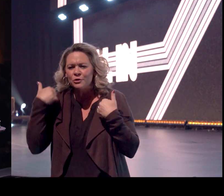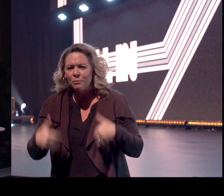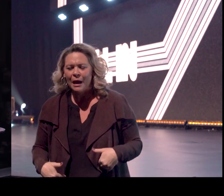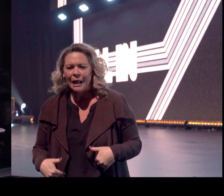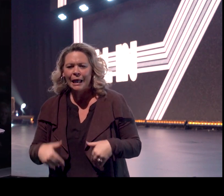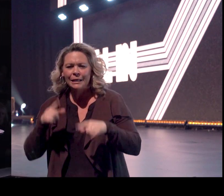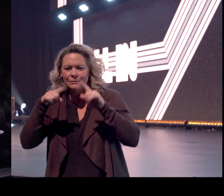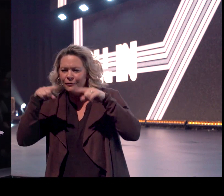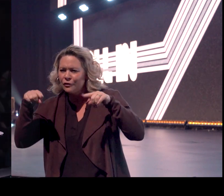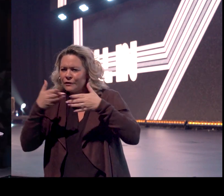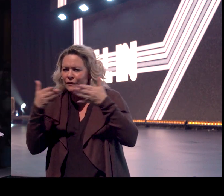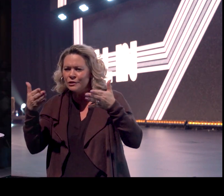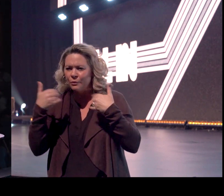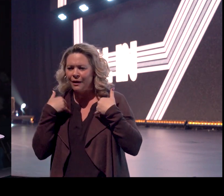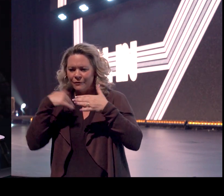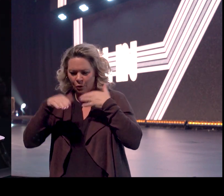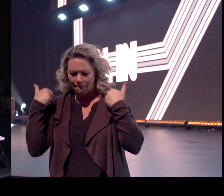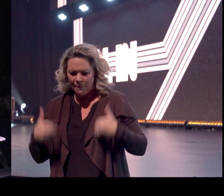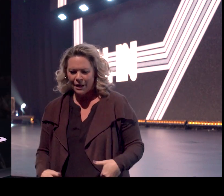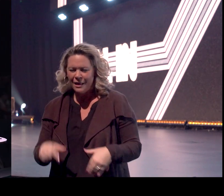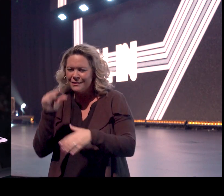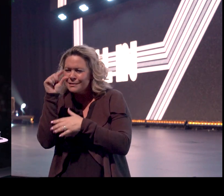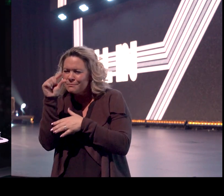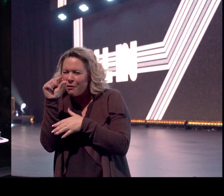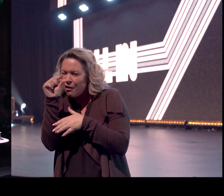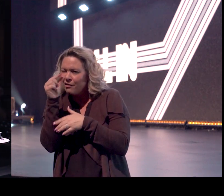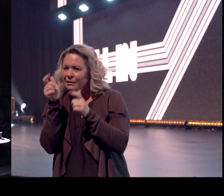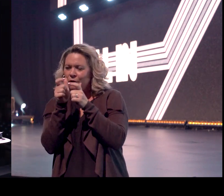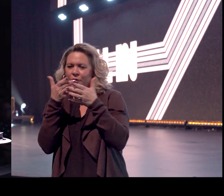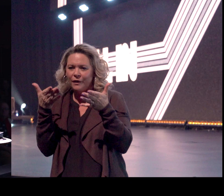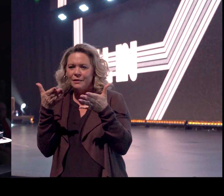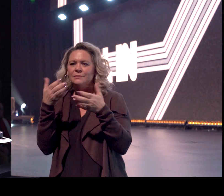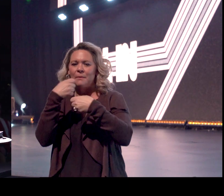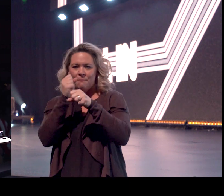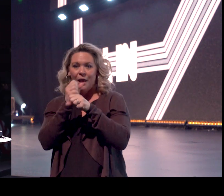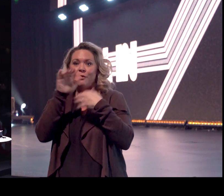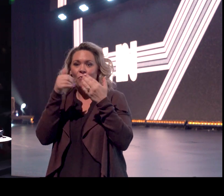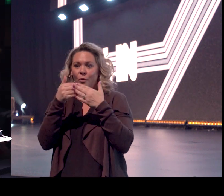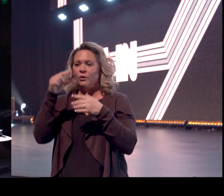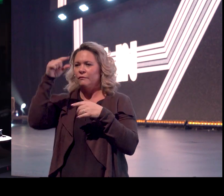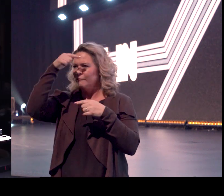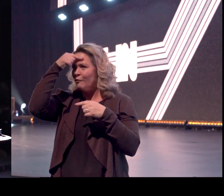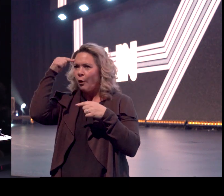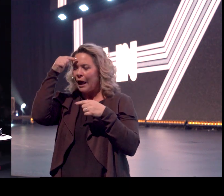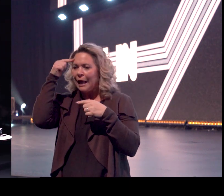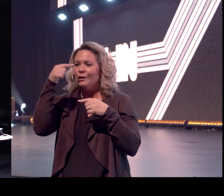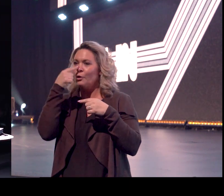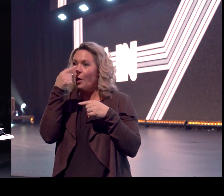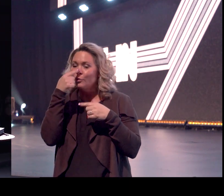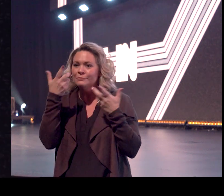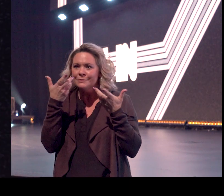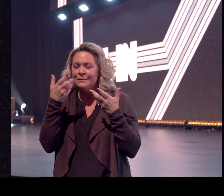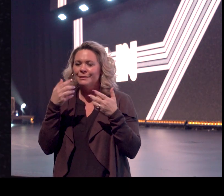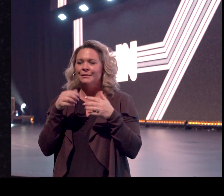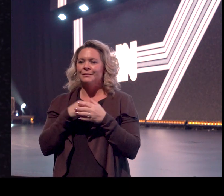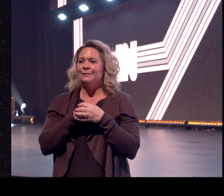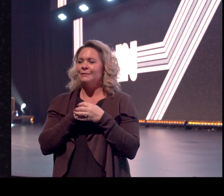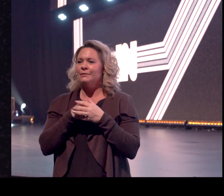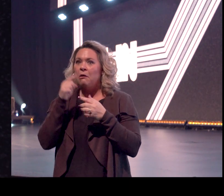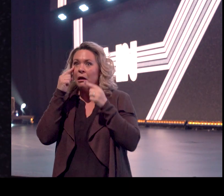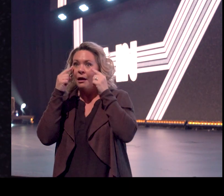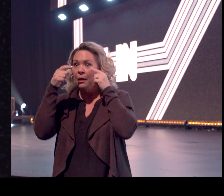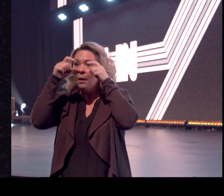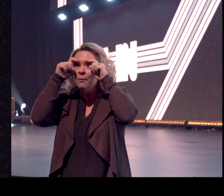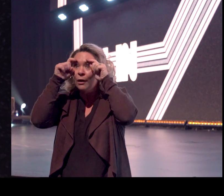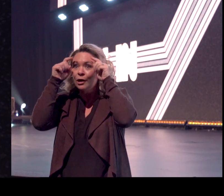when you think about your body, think about the diversity and how many little small parts make up the whole, right? I mean, you have the forehead, you have a little nose, you've